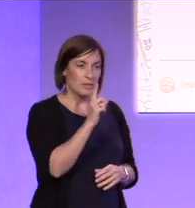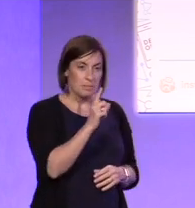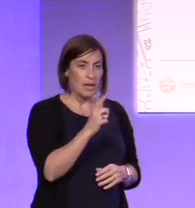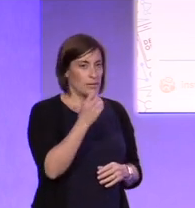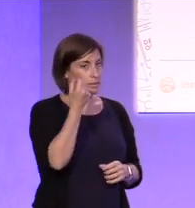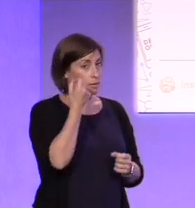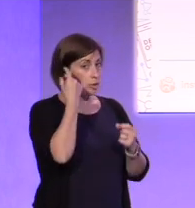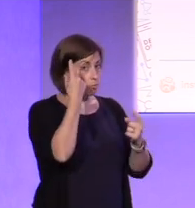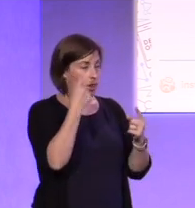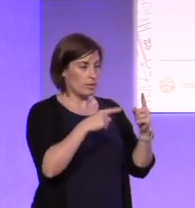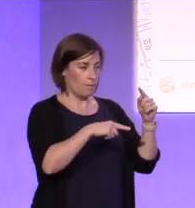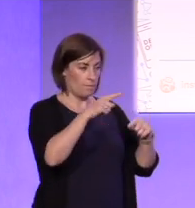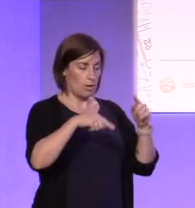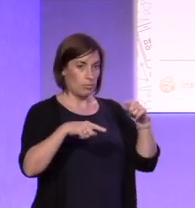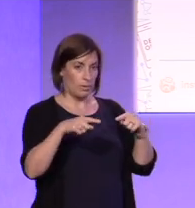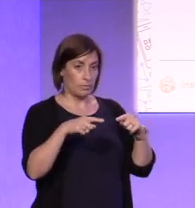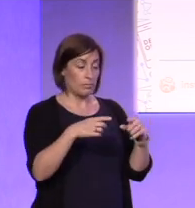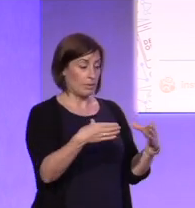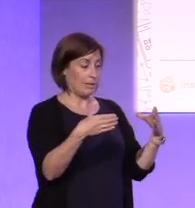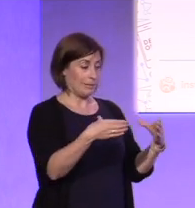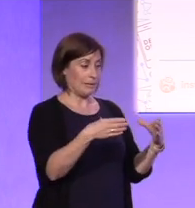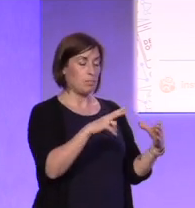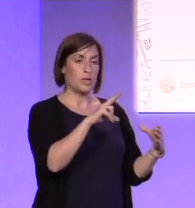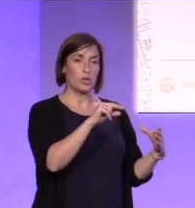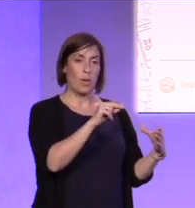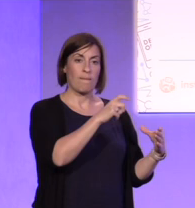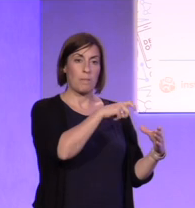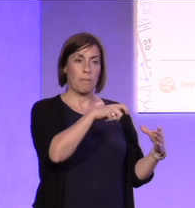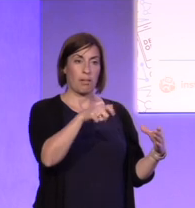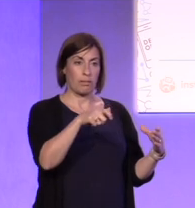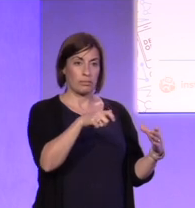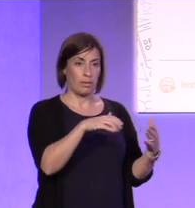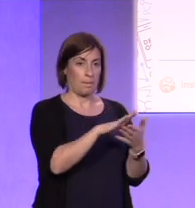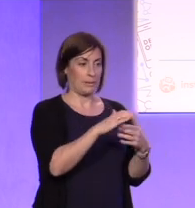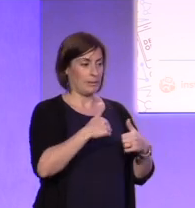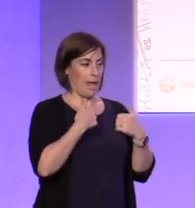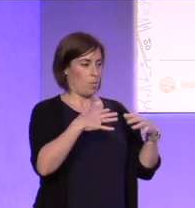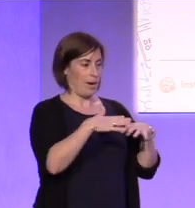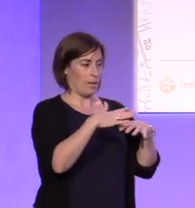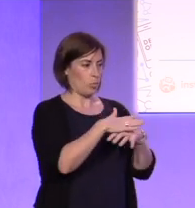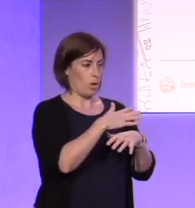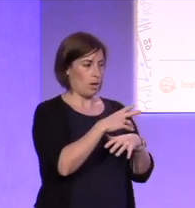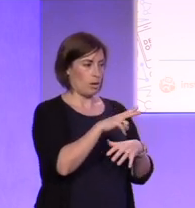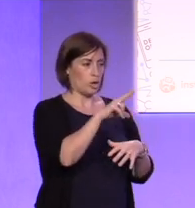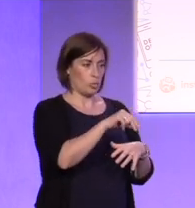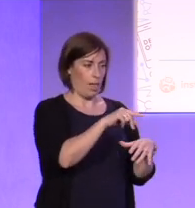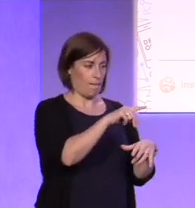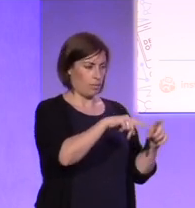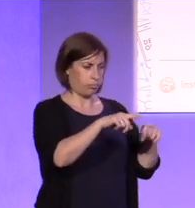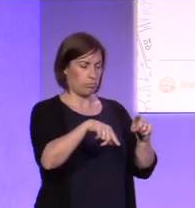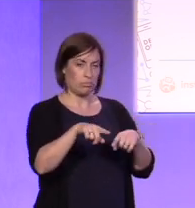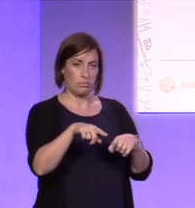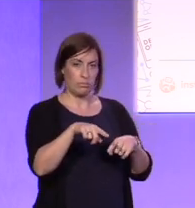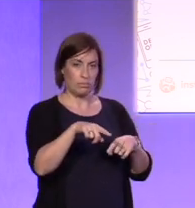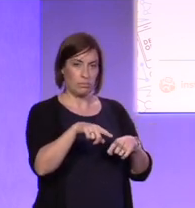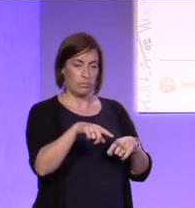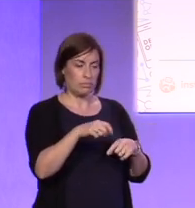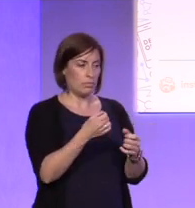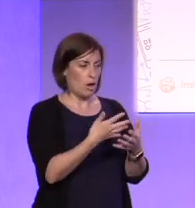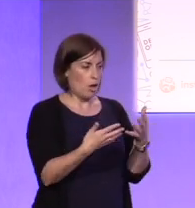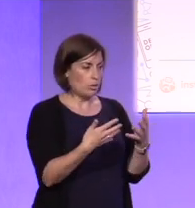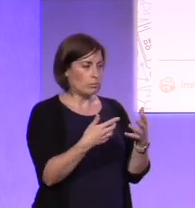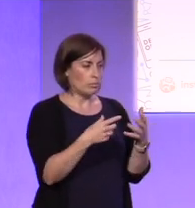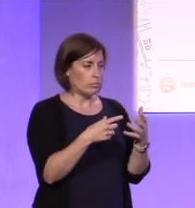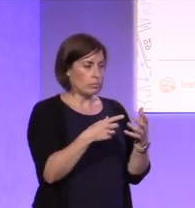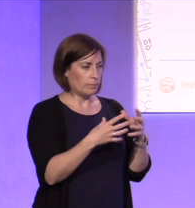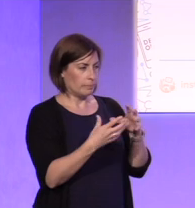we've got 12 people in this team. That is 12 nodes in that network, and that is a huge amount of context switching and variability. And all of these things added together makes